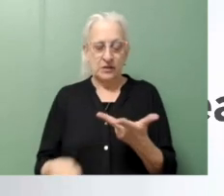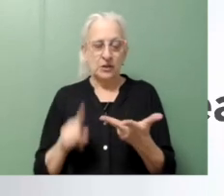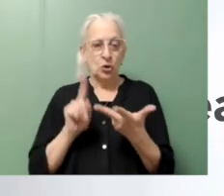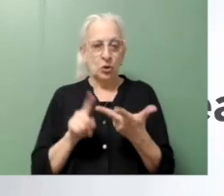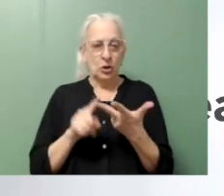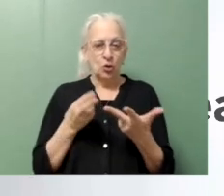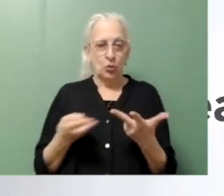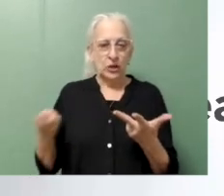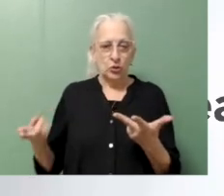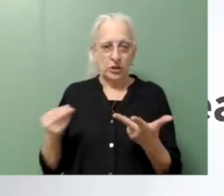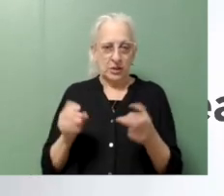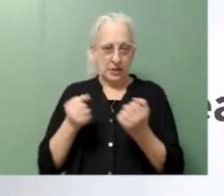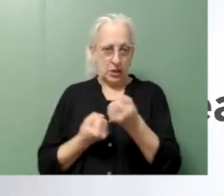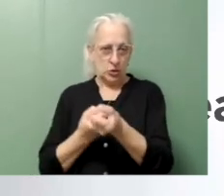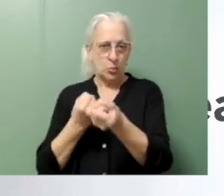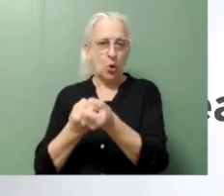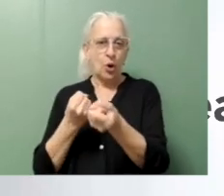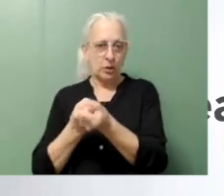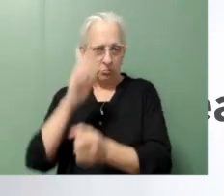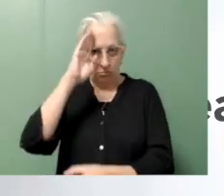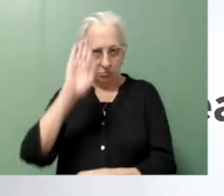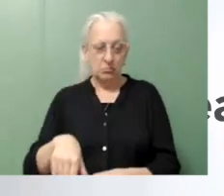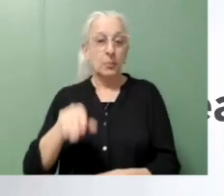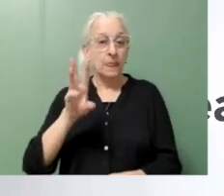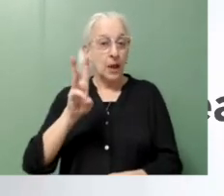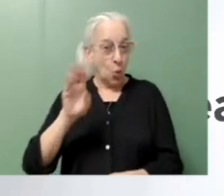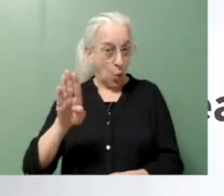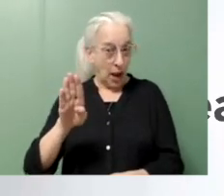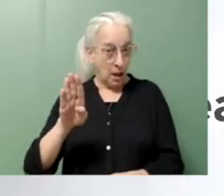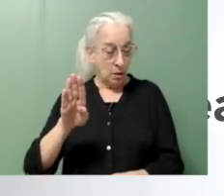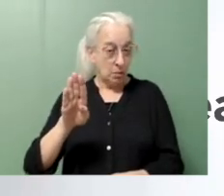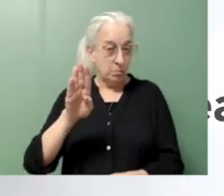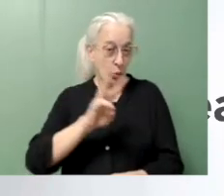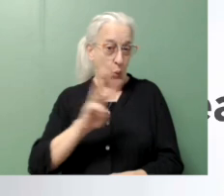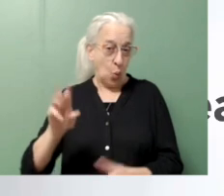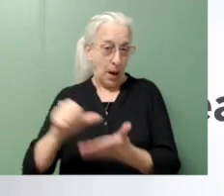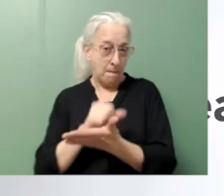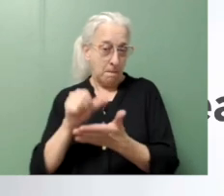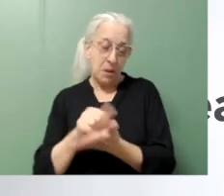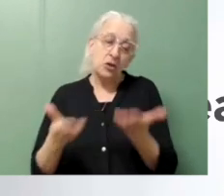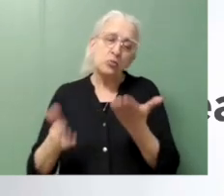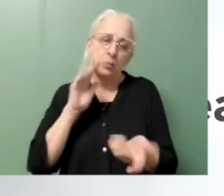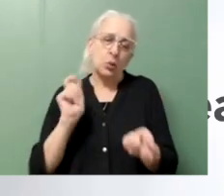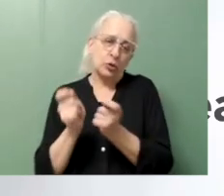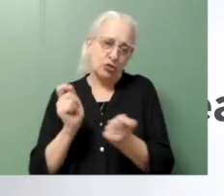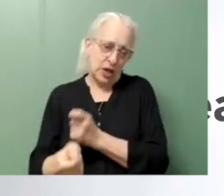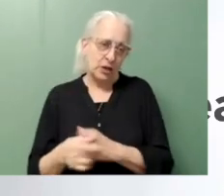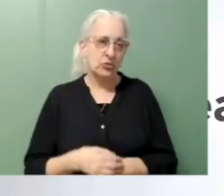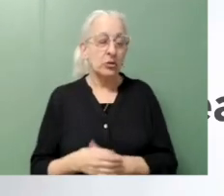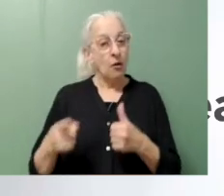support. Note that our website content may change as our programs evolve. Our